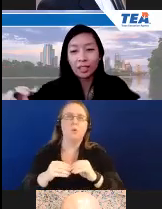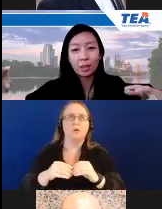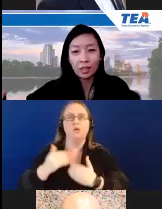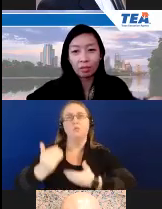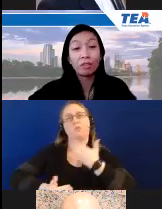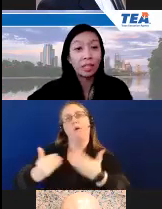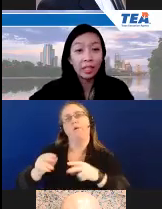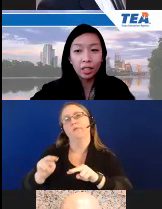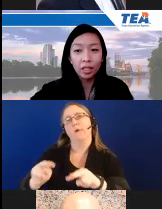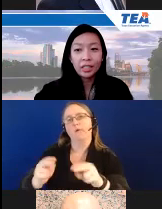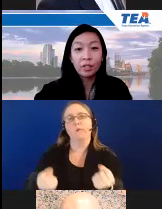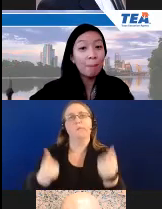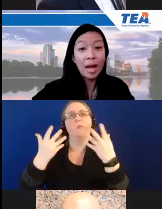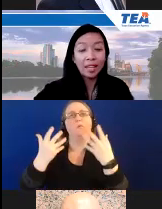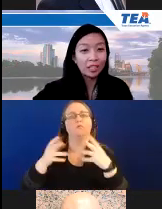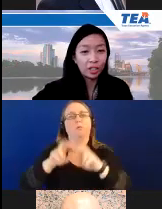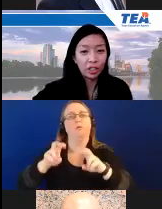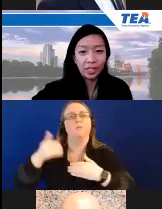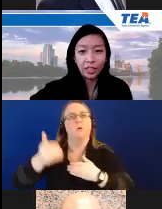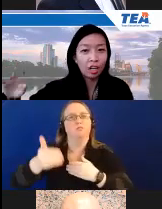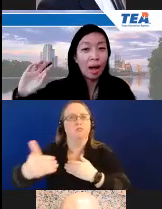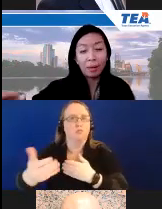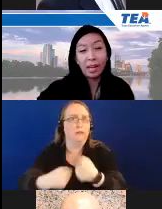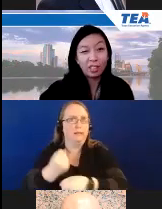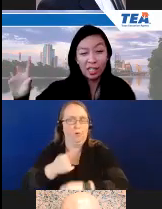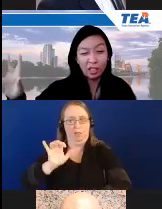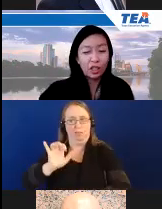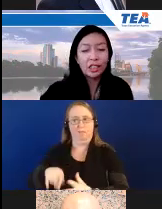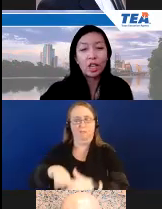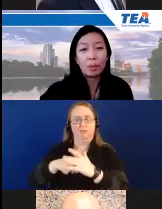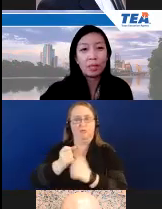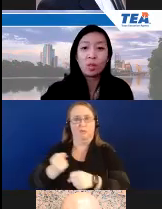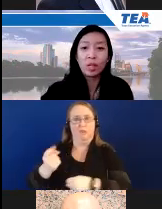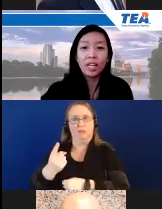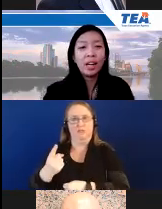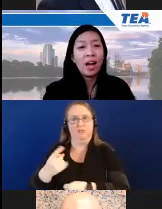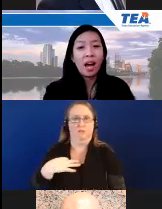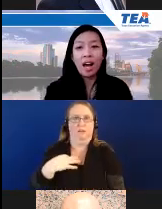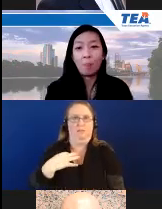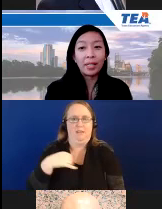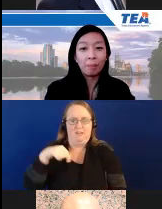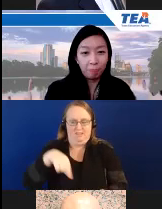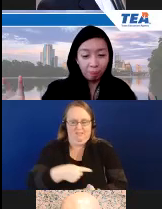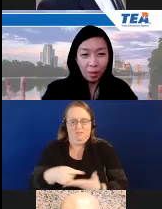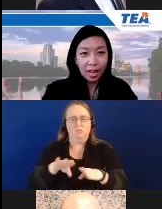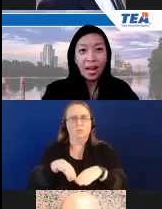multiple assessments throughout the year. So that pilot is launching next year. Our applications actually just opened this week.